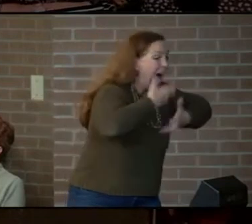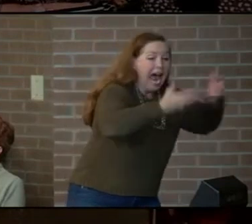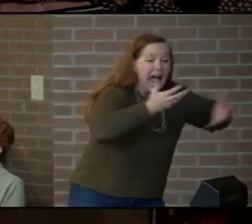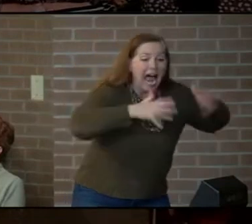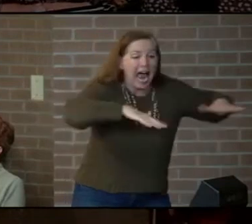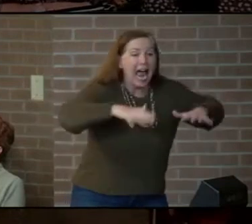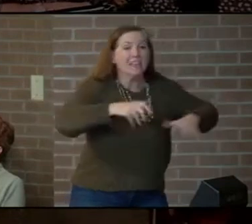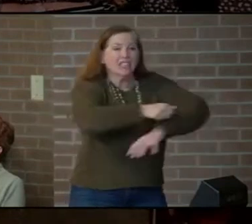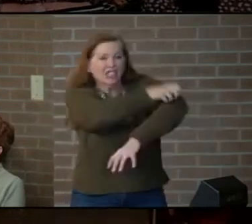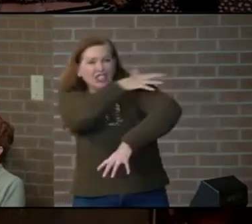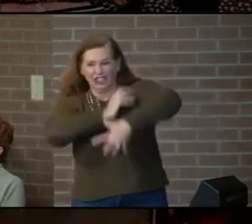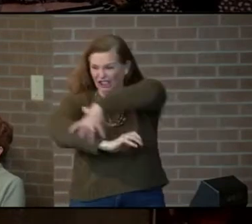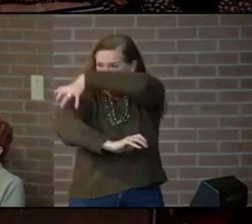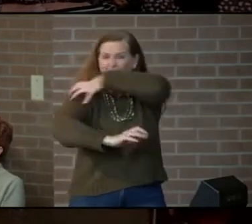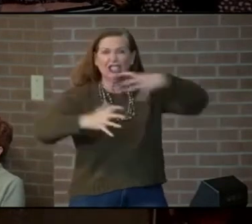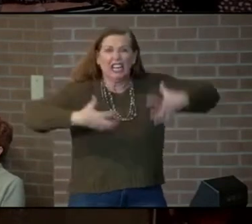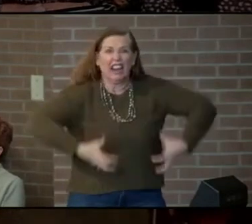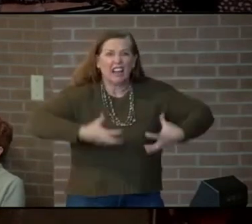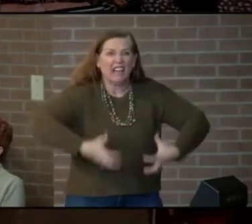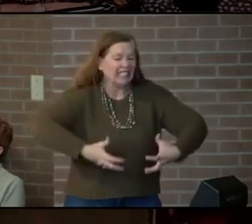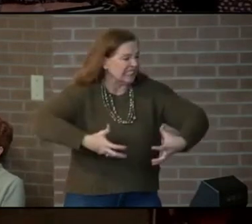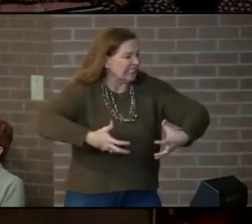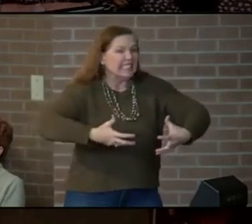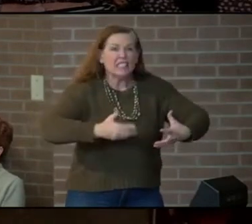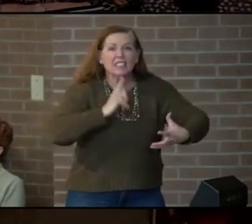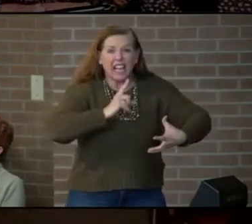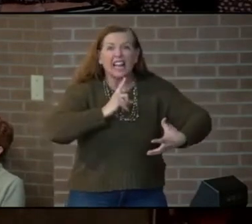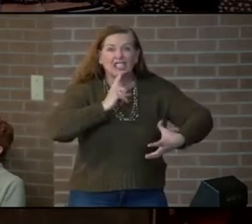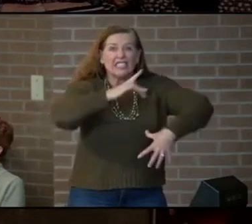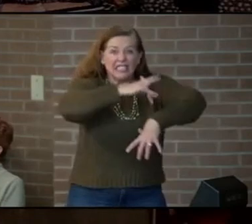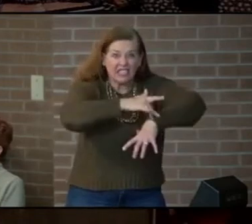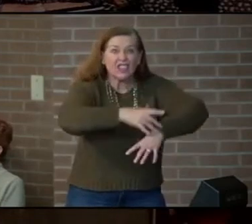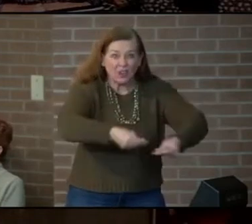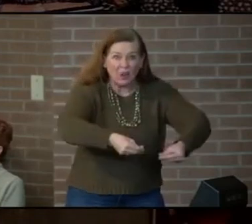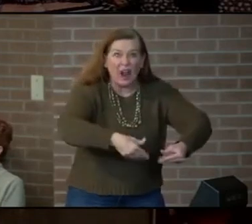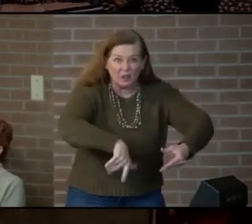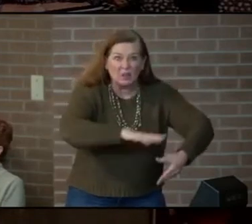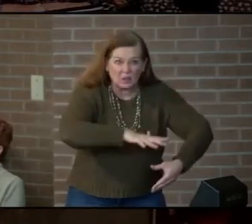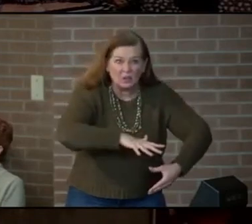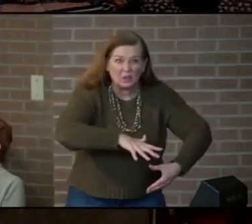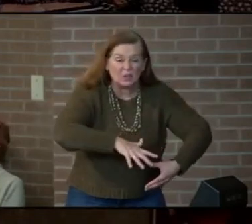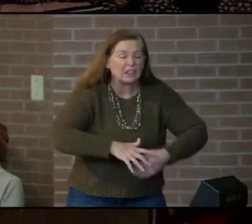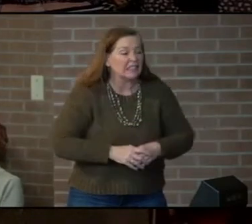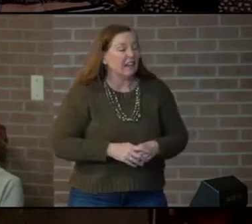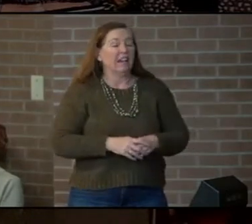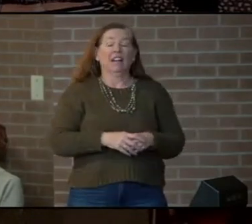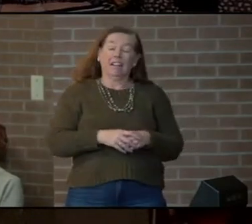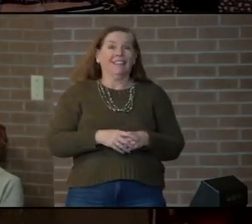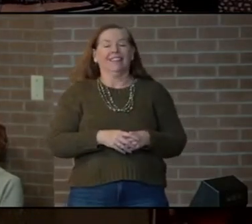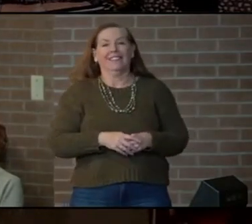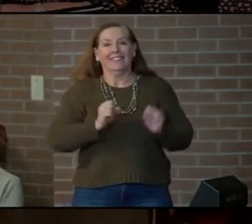her fleece so huge and so heavy that it was actually touching the ground. Can you